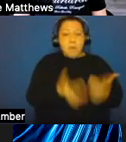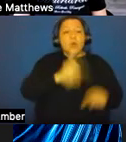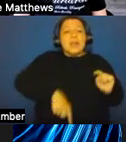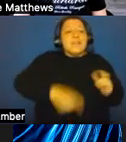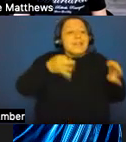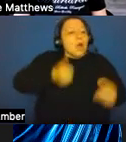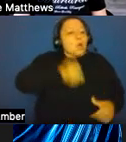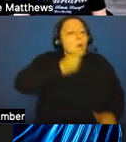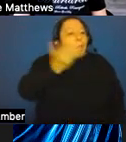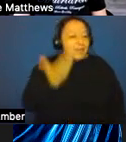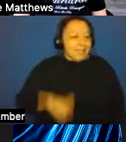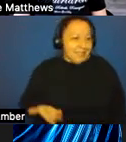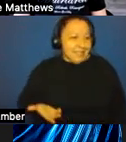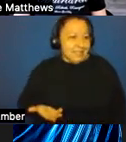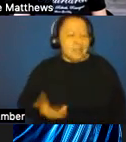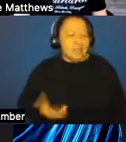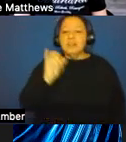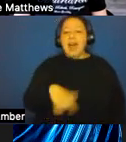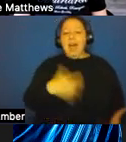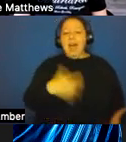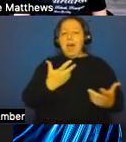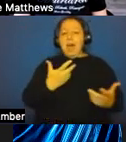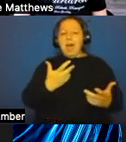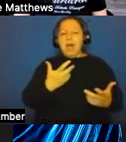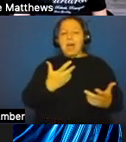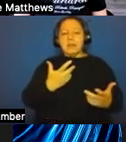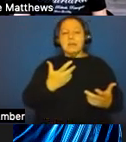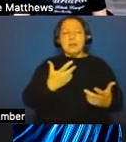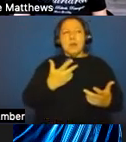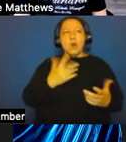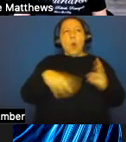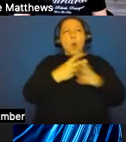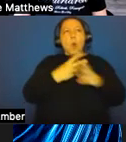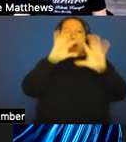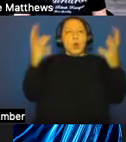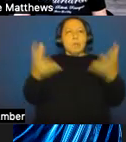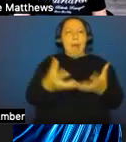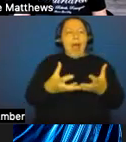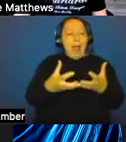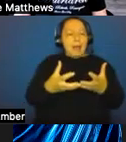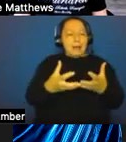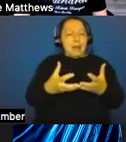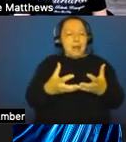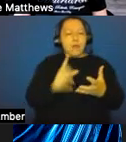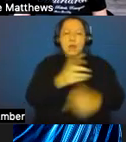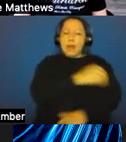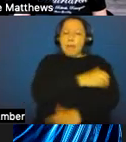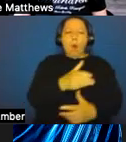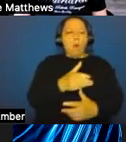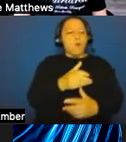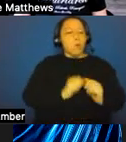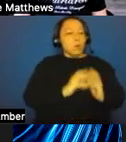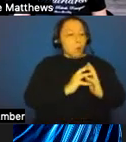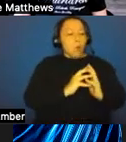relative to relative worldview is really powerful. And that's restoring that sense of sovereignty and autonomy and that social